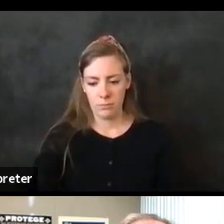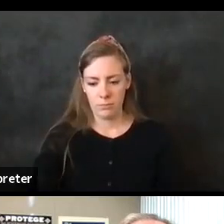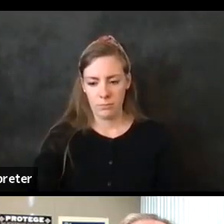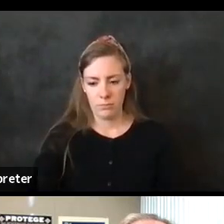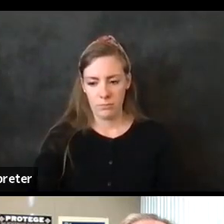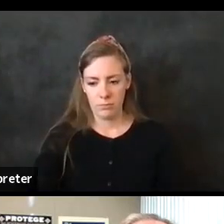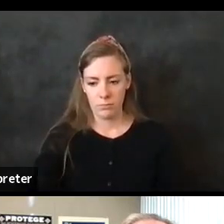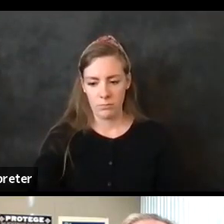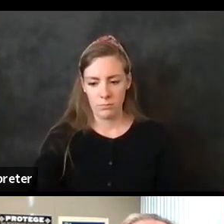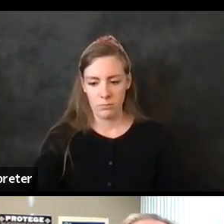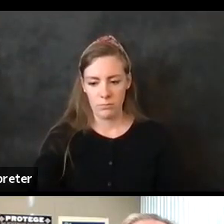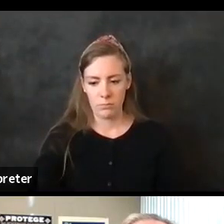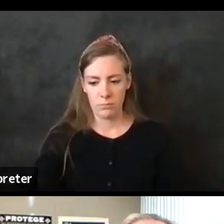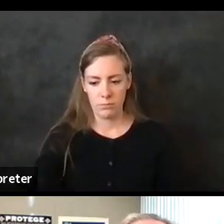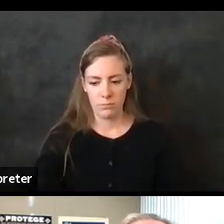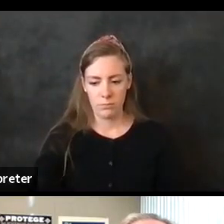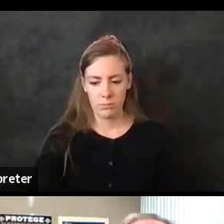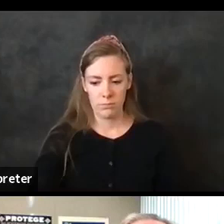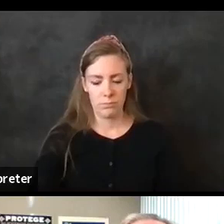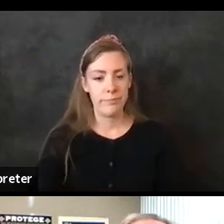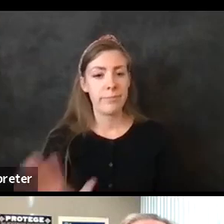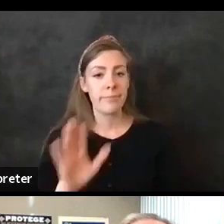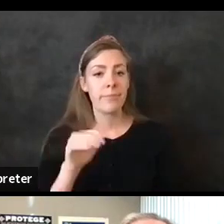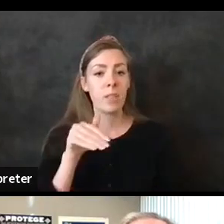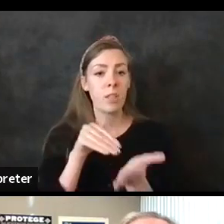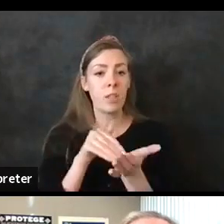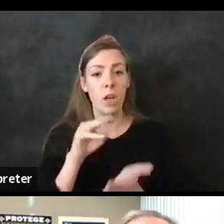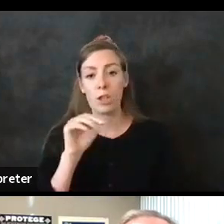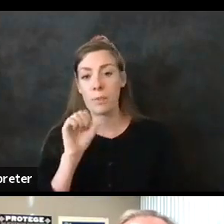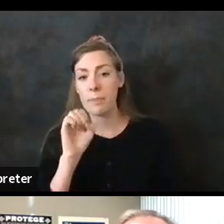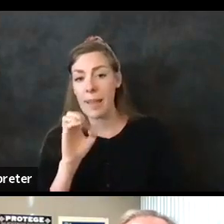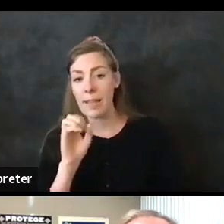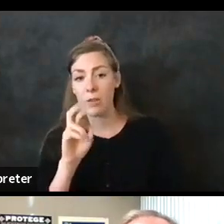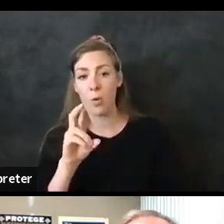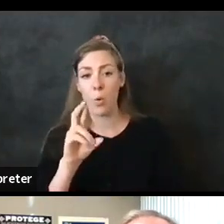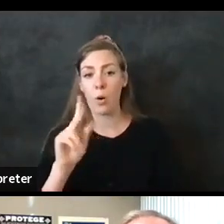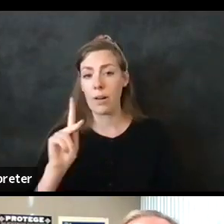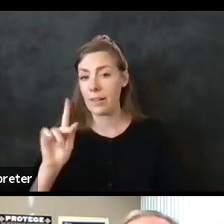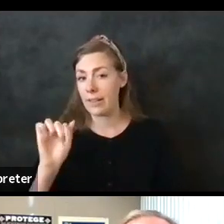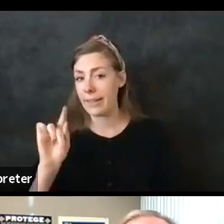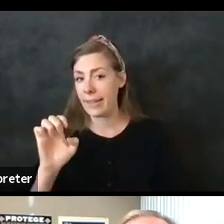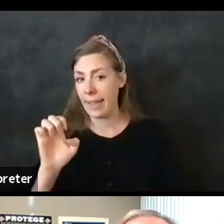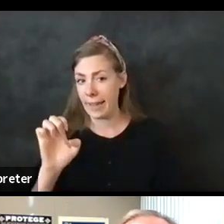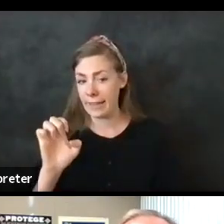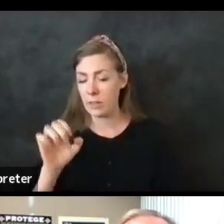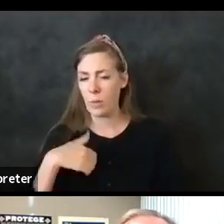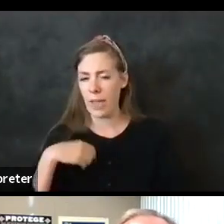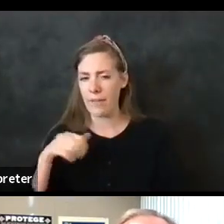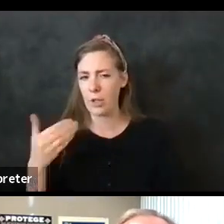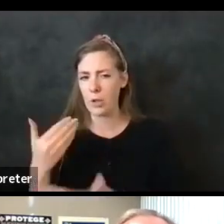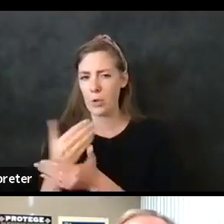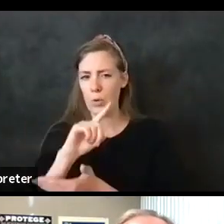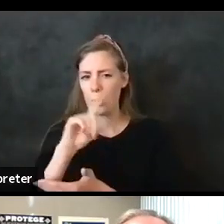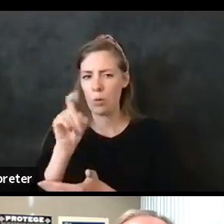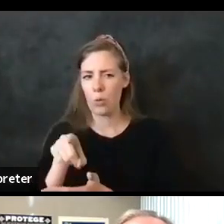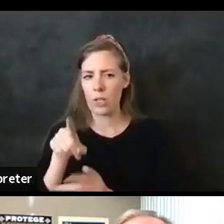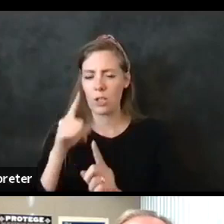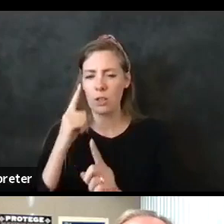Dr. Mace, maybe you could help, or Kate, maybe you could help address this question.